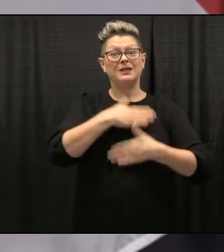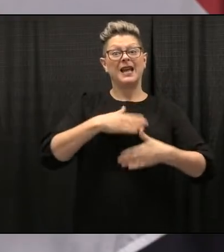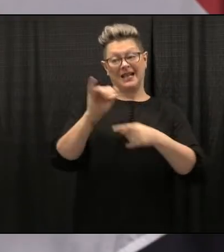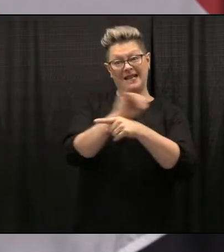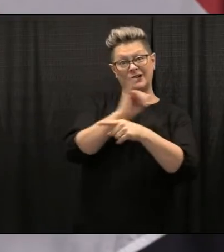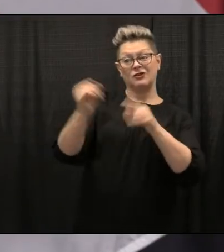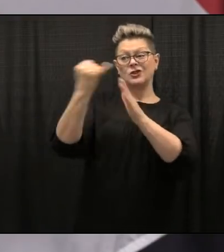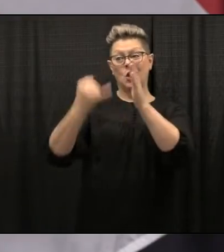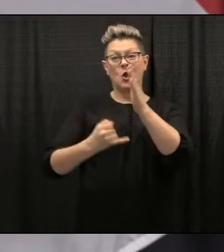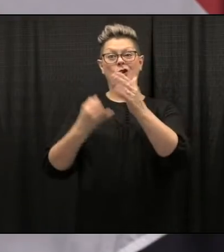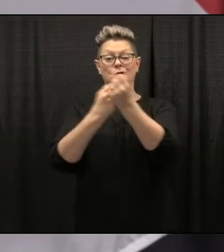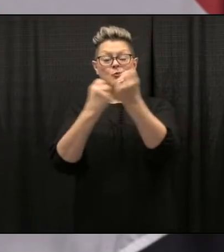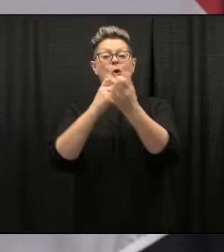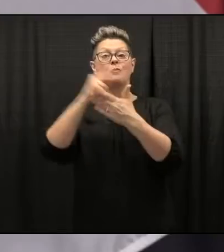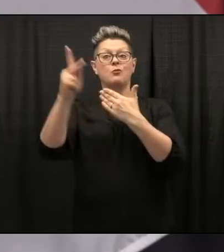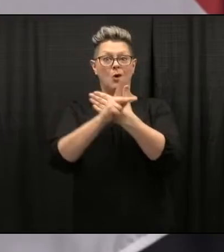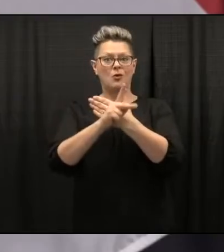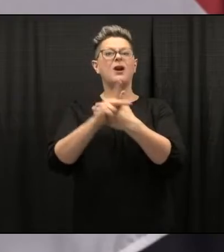the Artist Support Program.